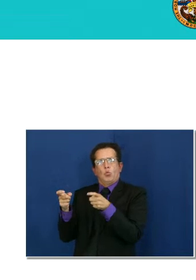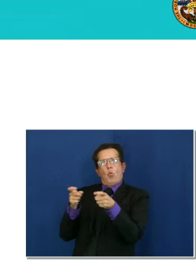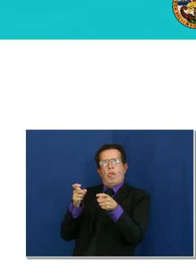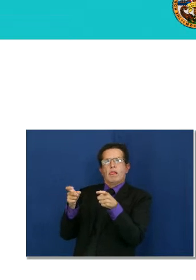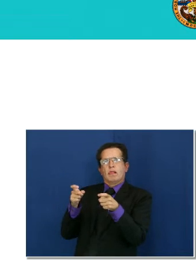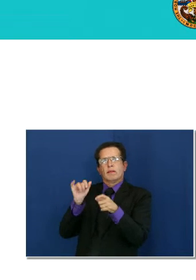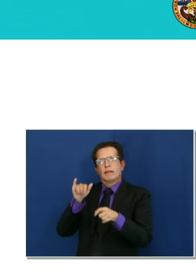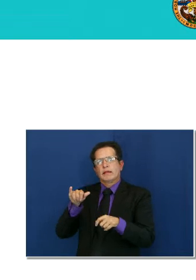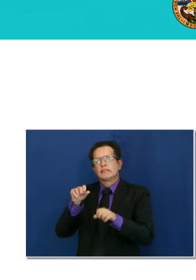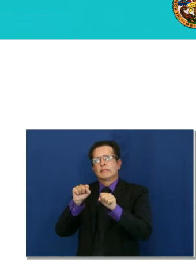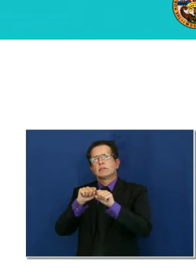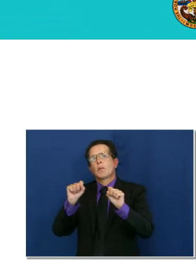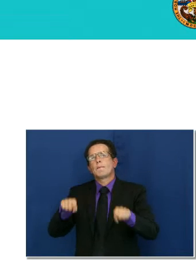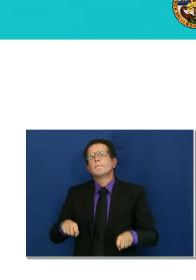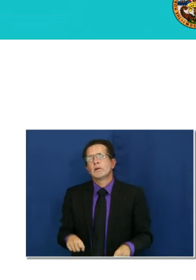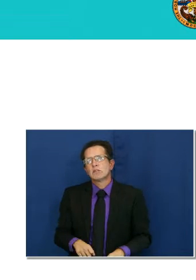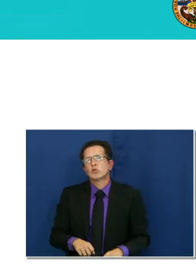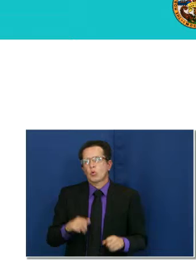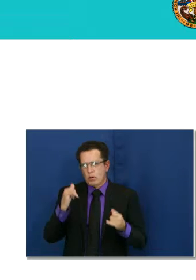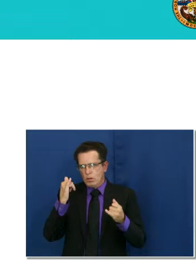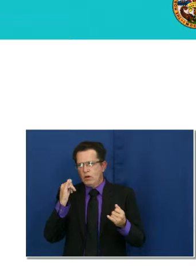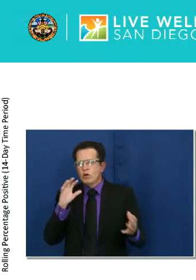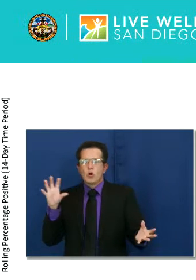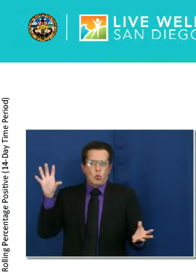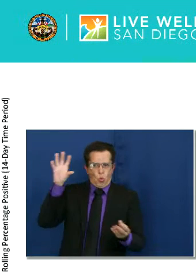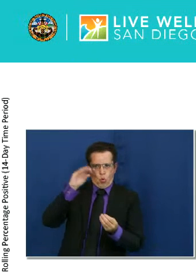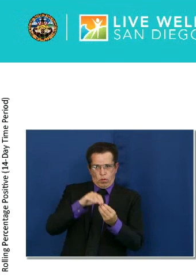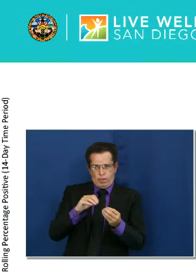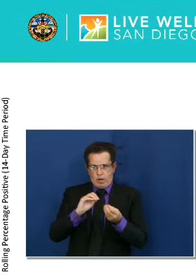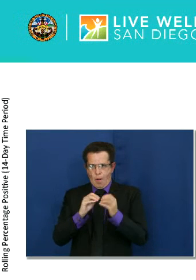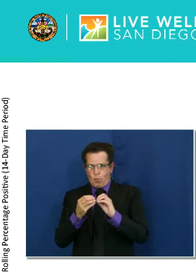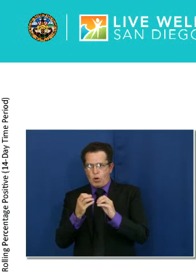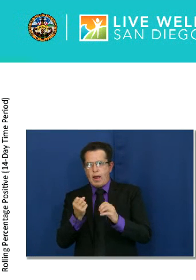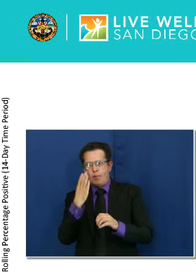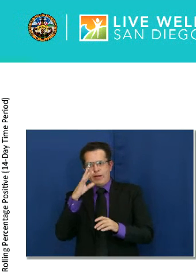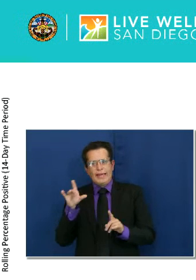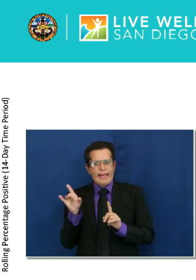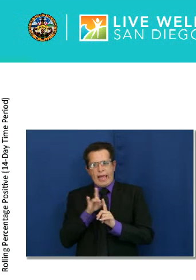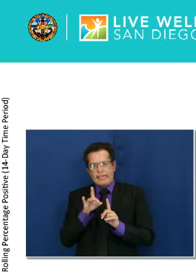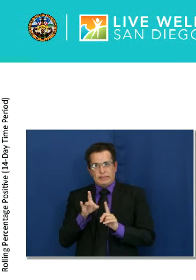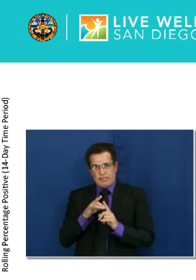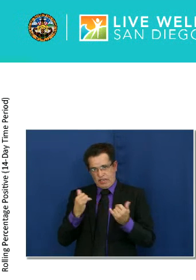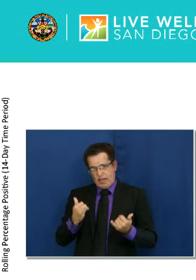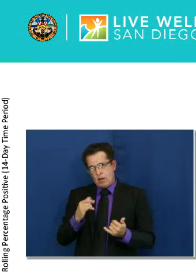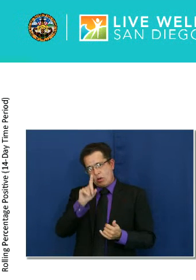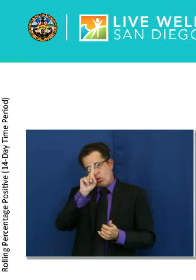contact system process. Total number of cases today, we are reporting